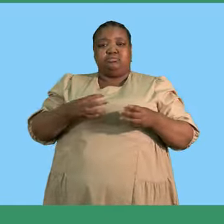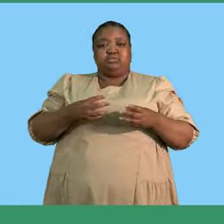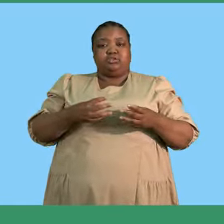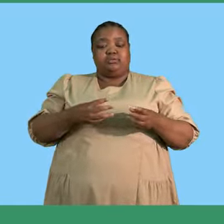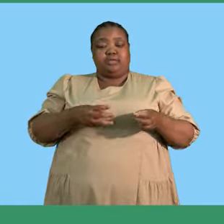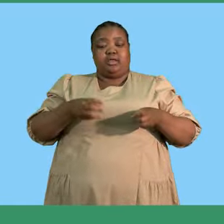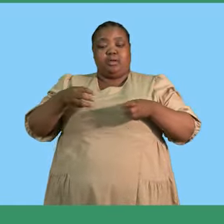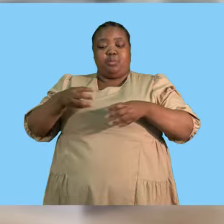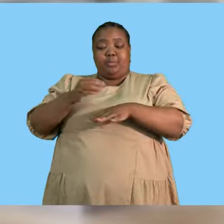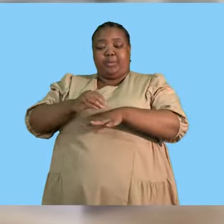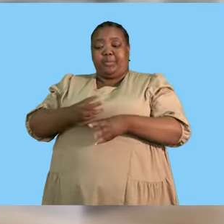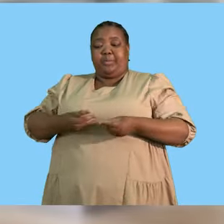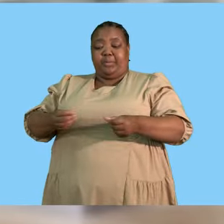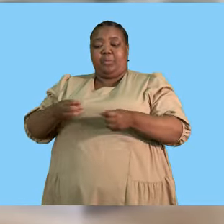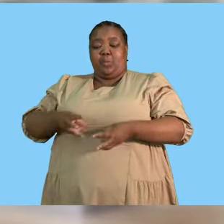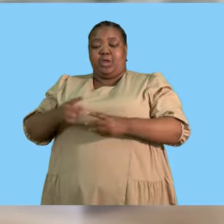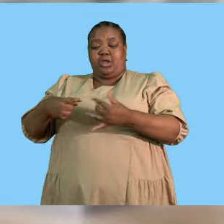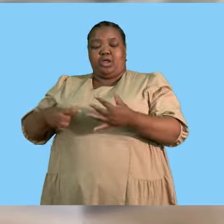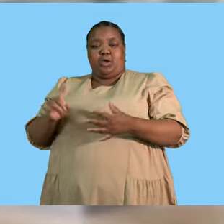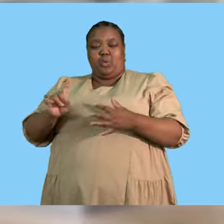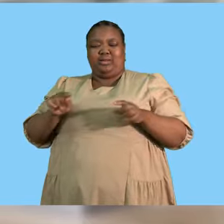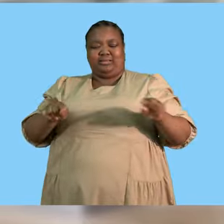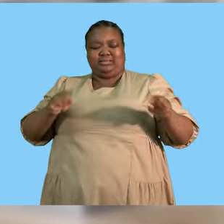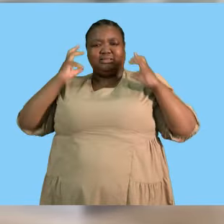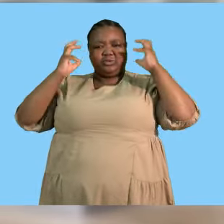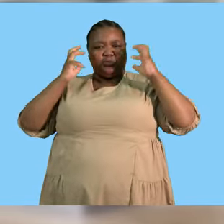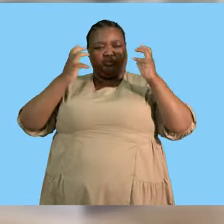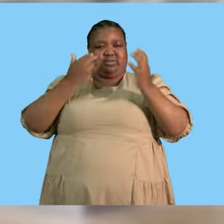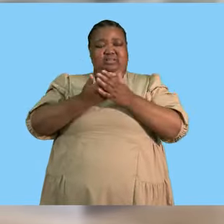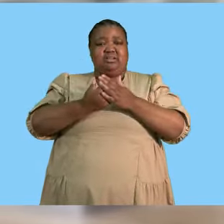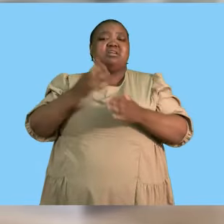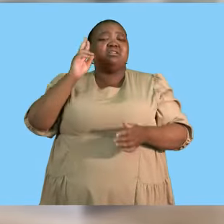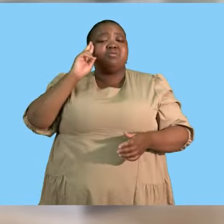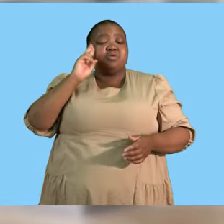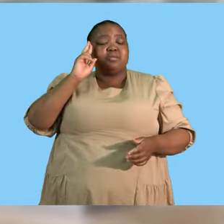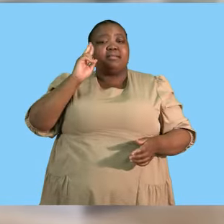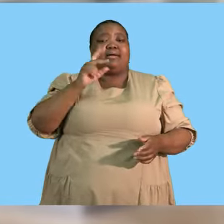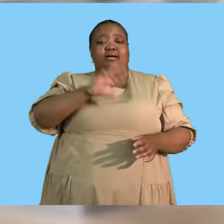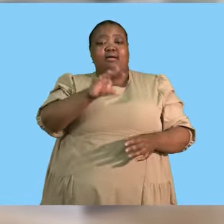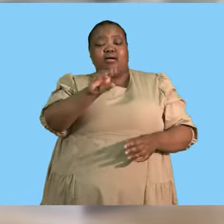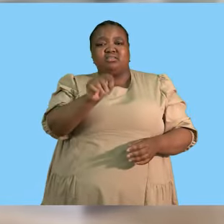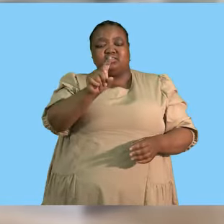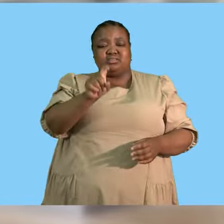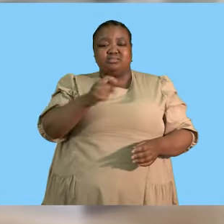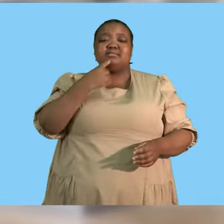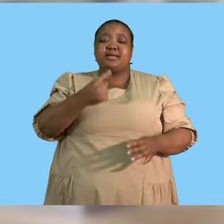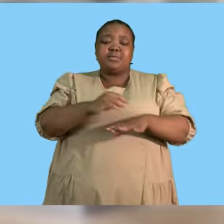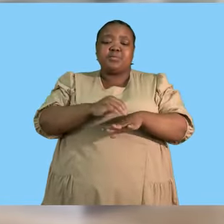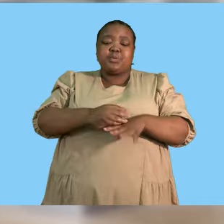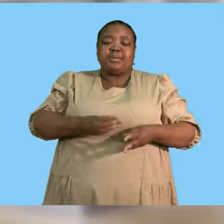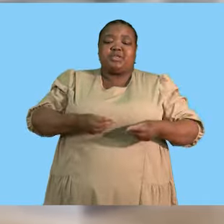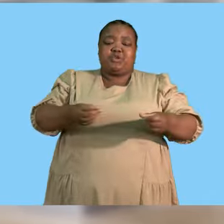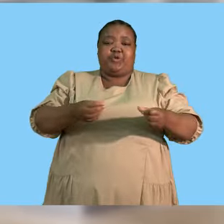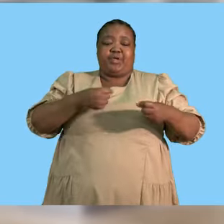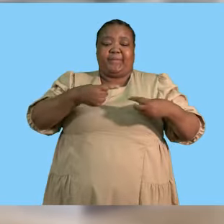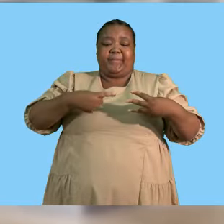of the techniques. Now remember that when you are asked to define the problem-solving techniques, you are simply just